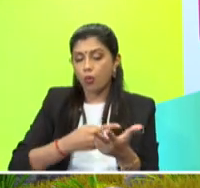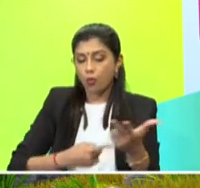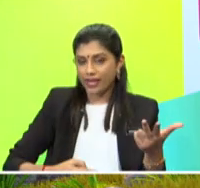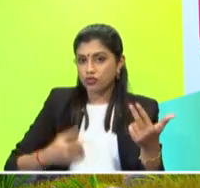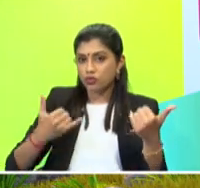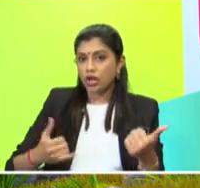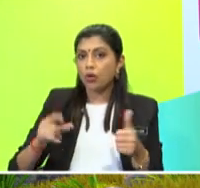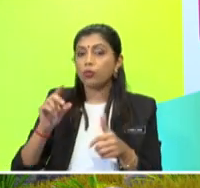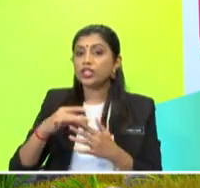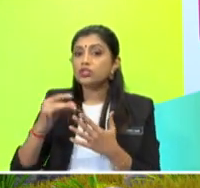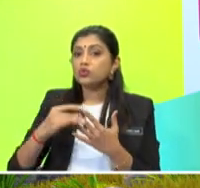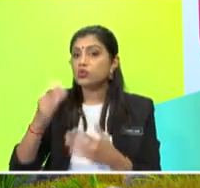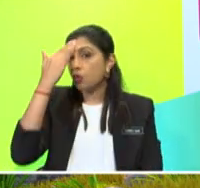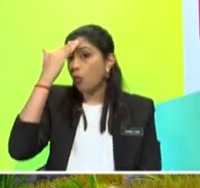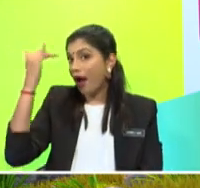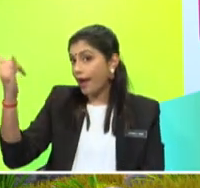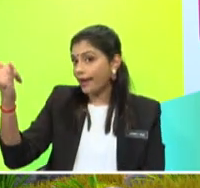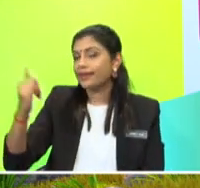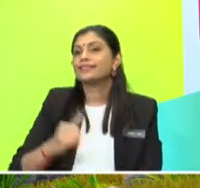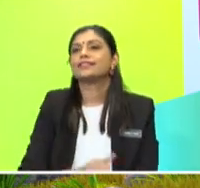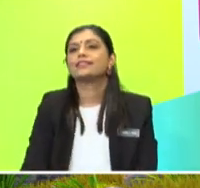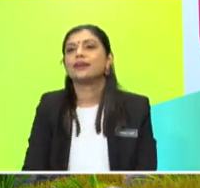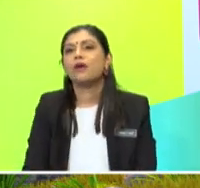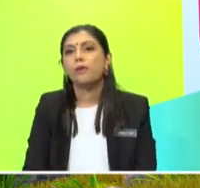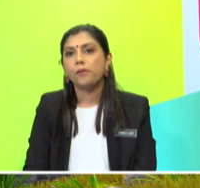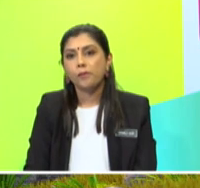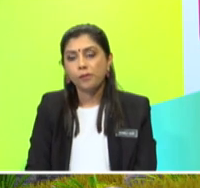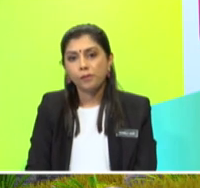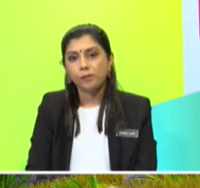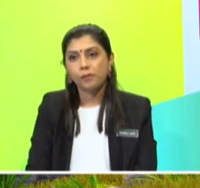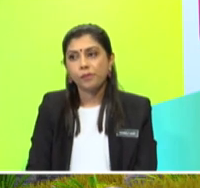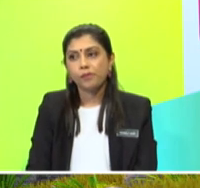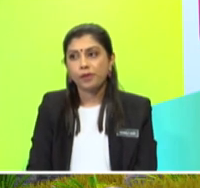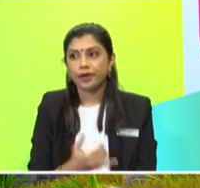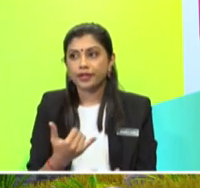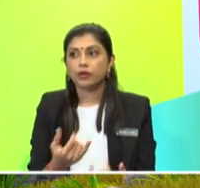that's good enough. All right, that's good, Zari. So why is your dad? So let's go to our answer.